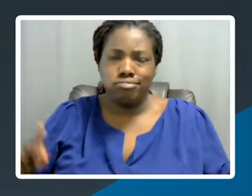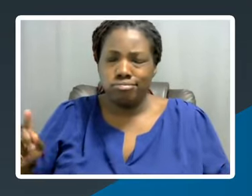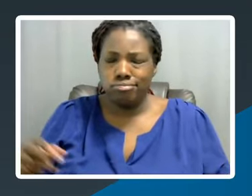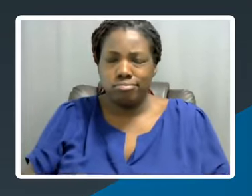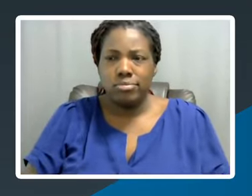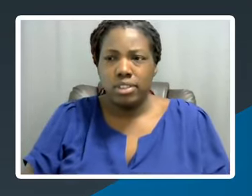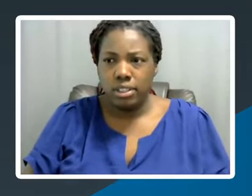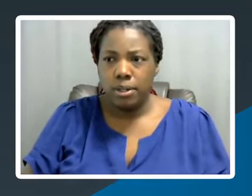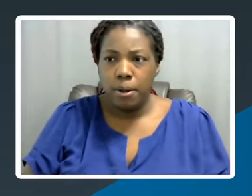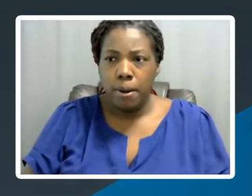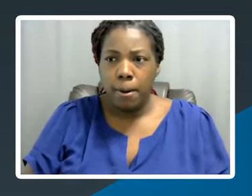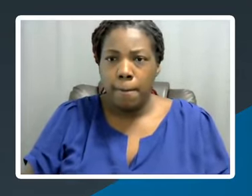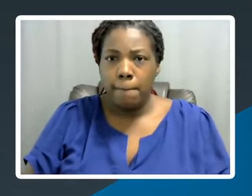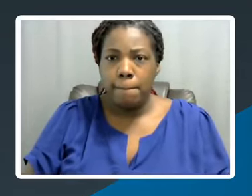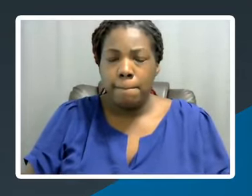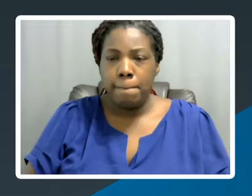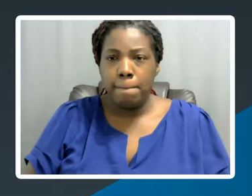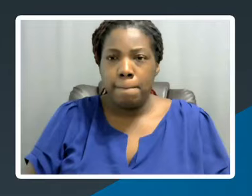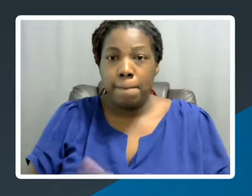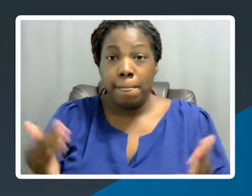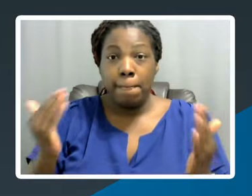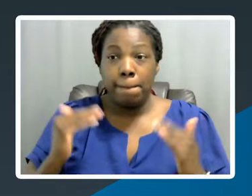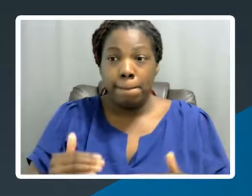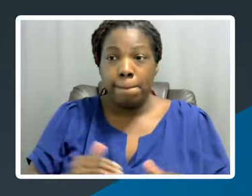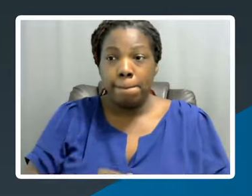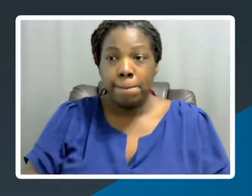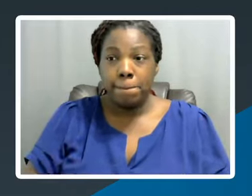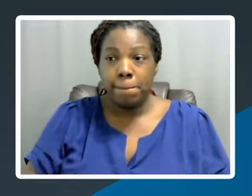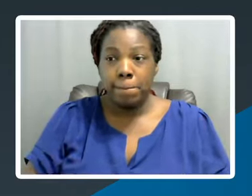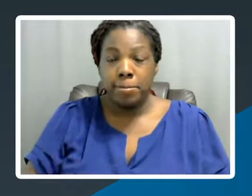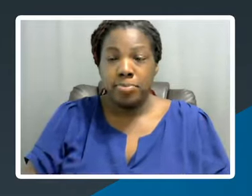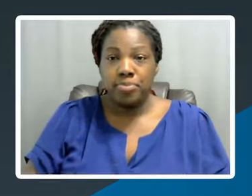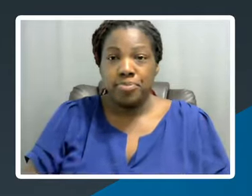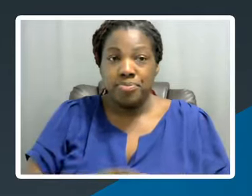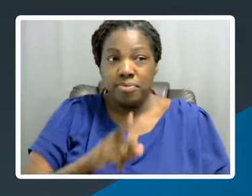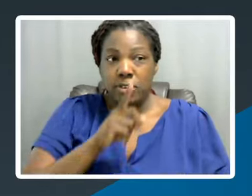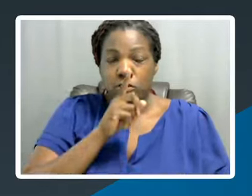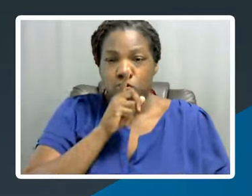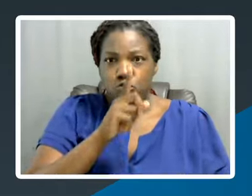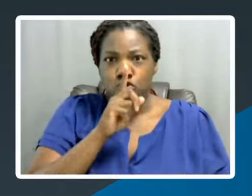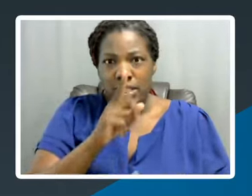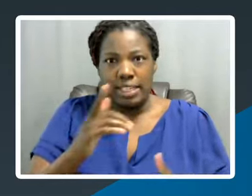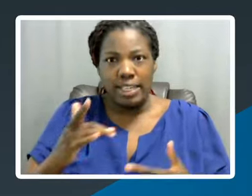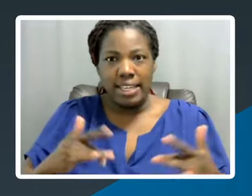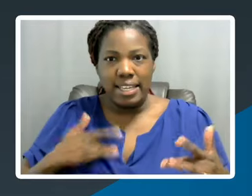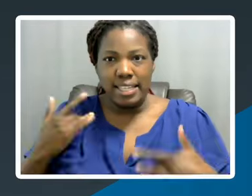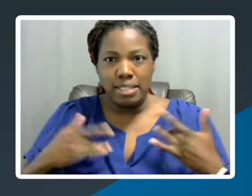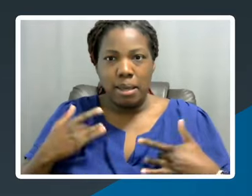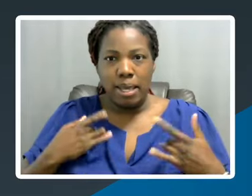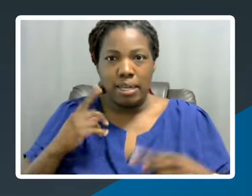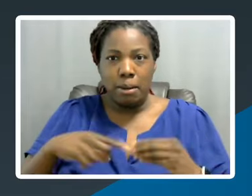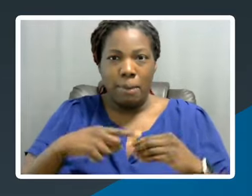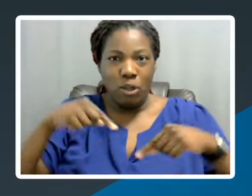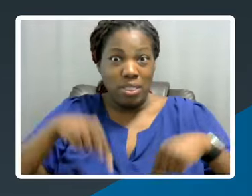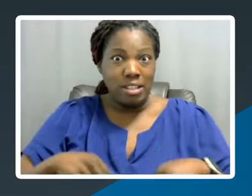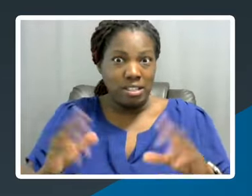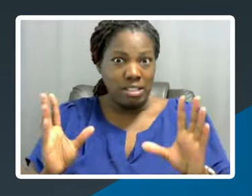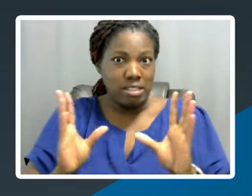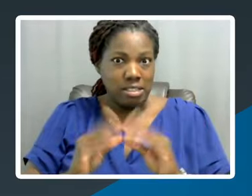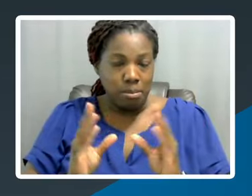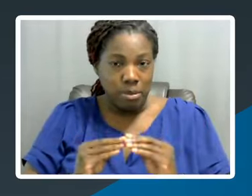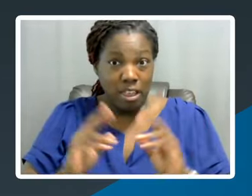Okay, we can go to the next slide. I am really excited about this year's summit. Our theme this